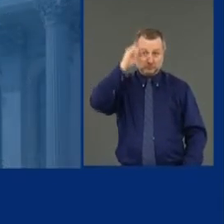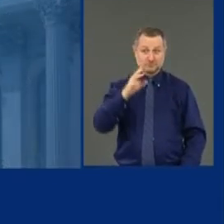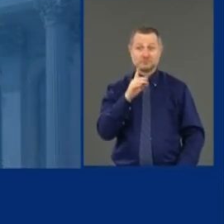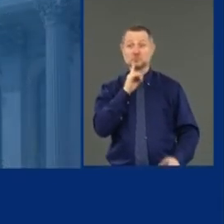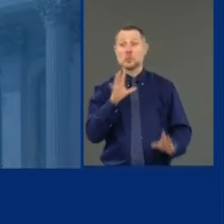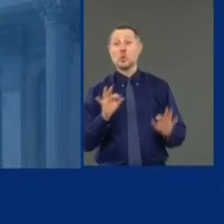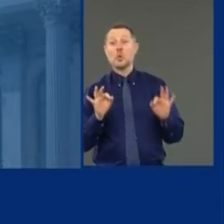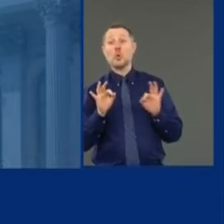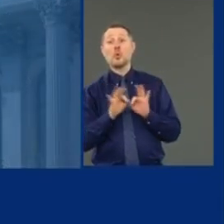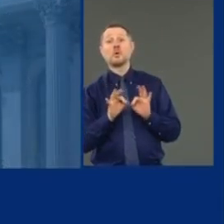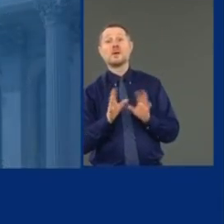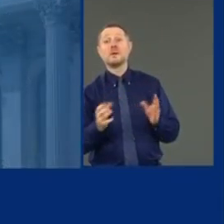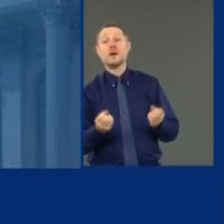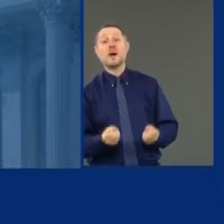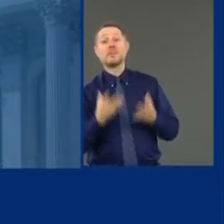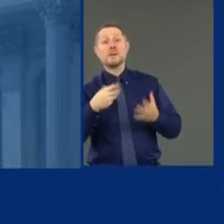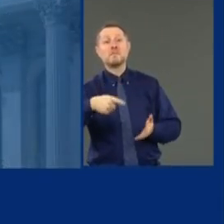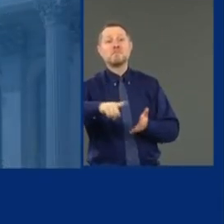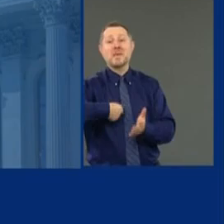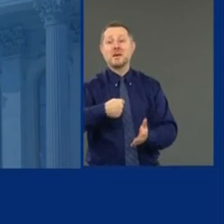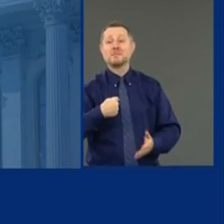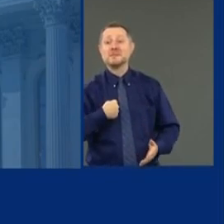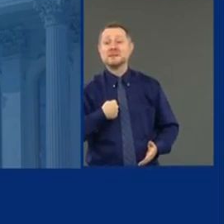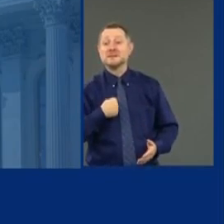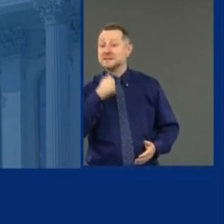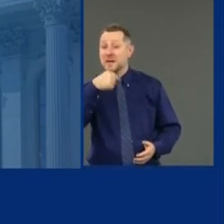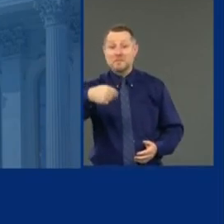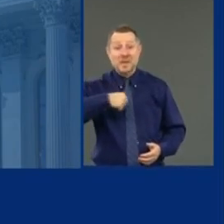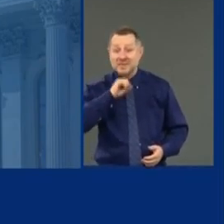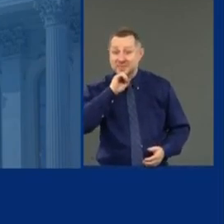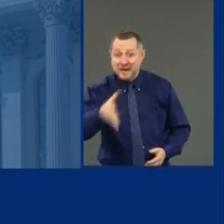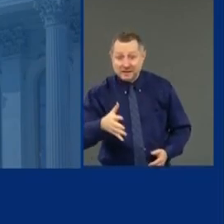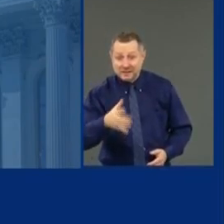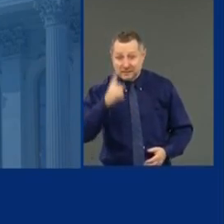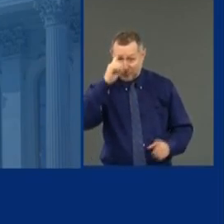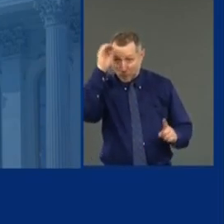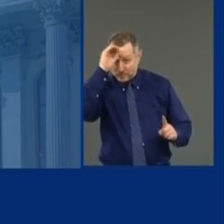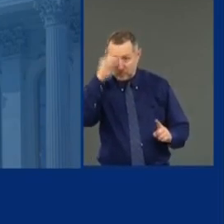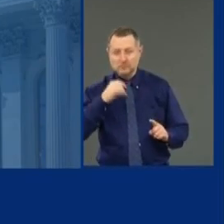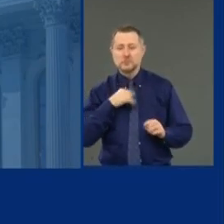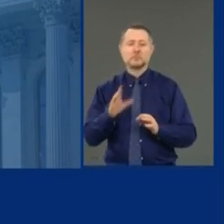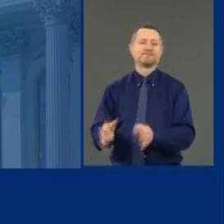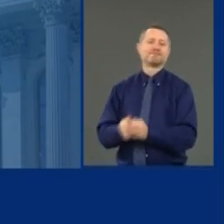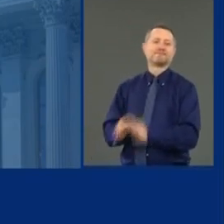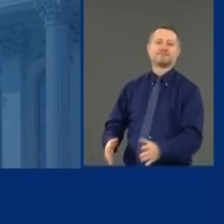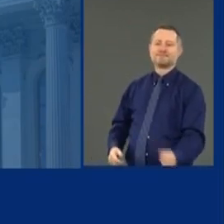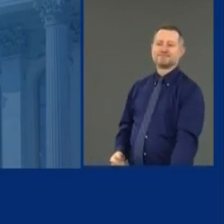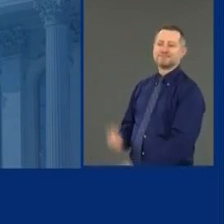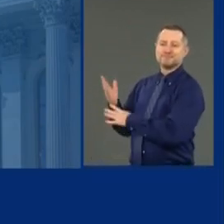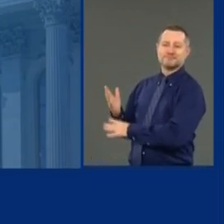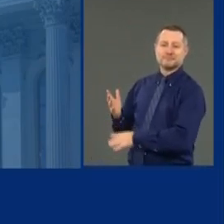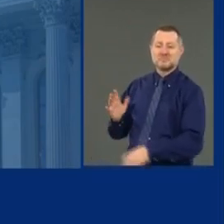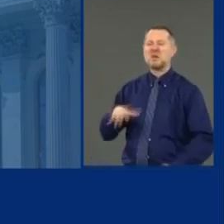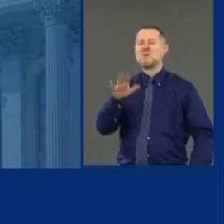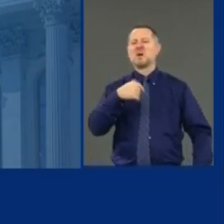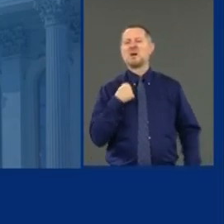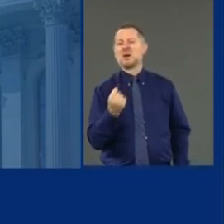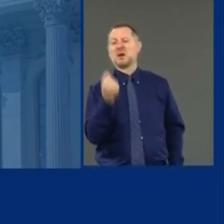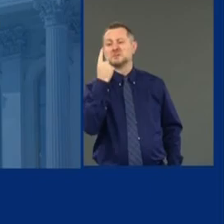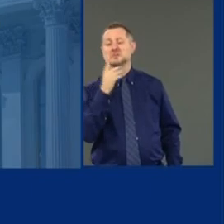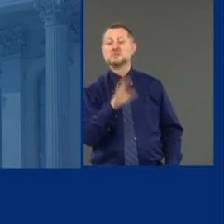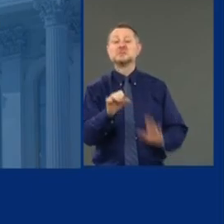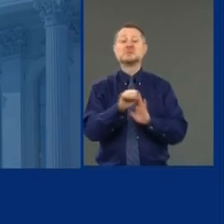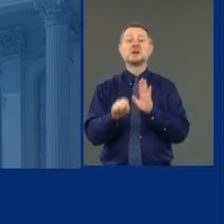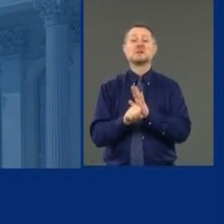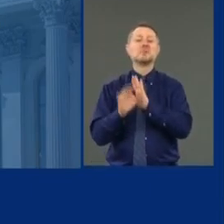anything. I understand what states must do to work their way through this pandemic. The states are taking